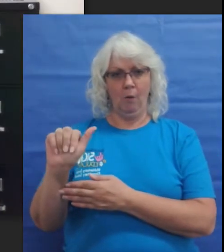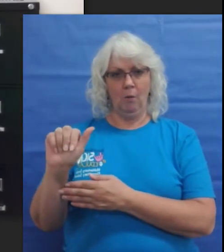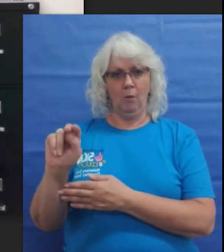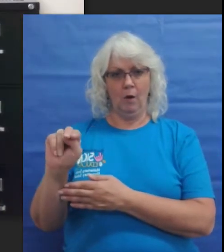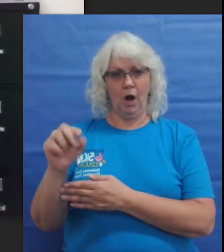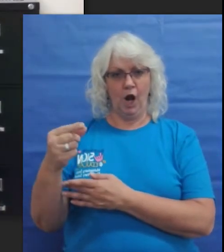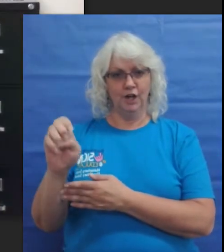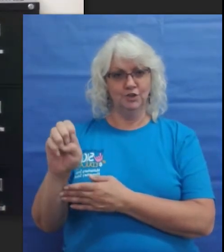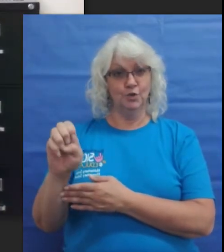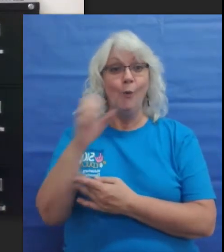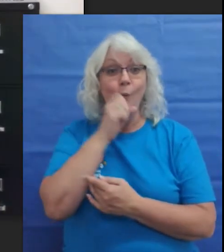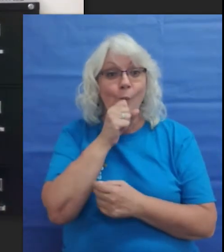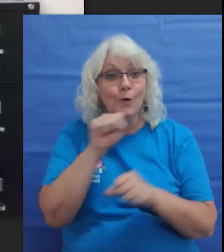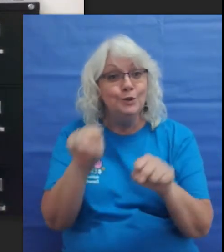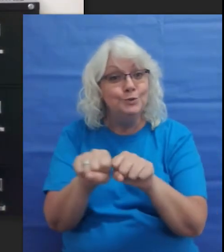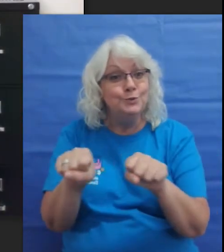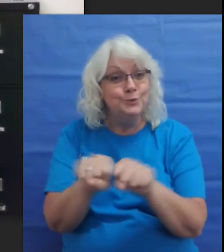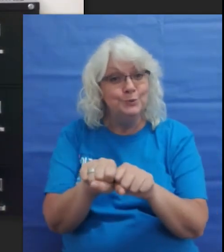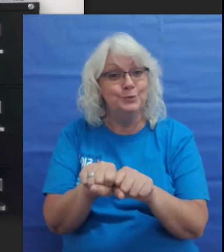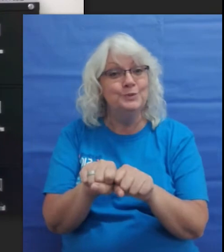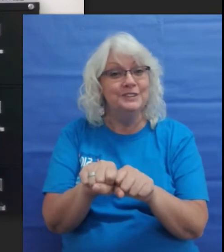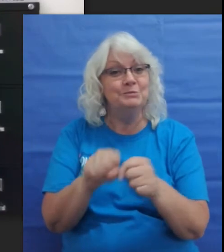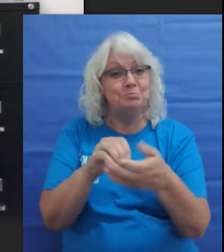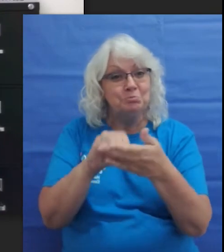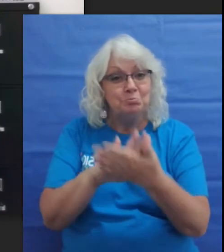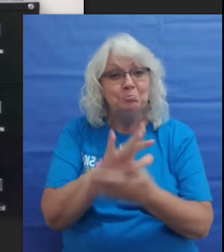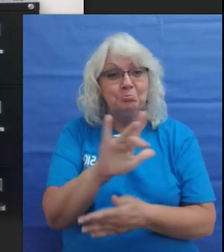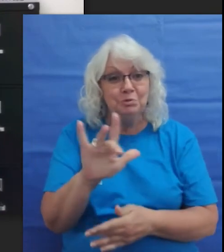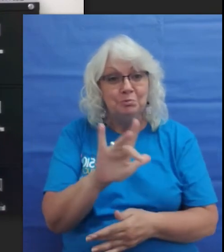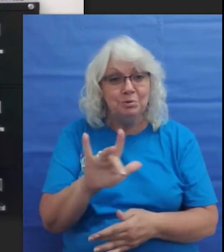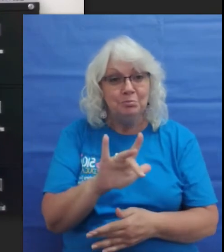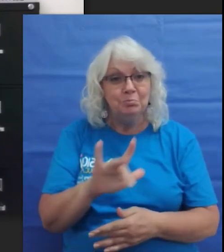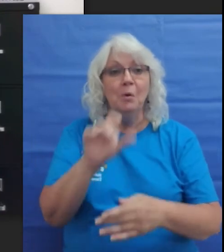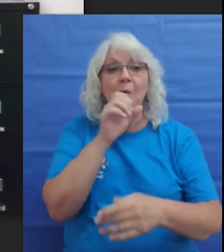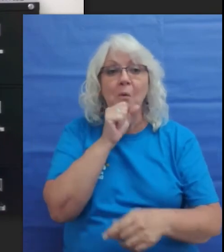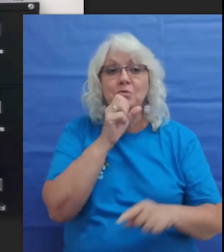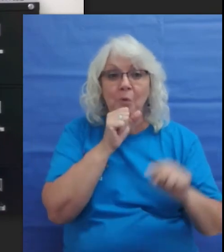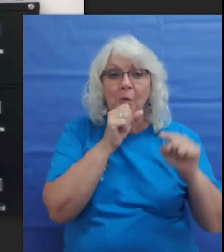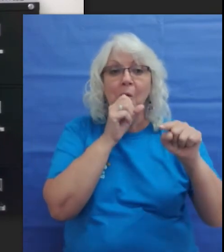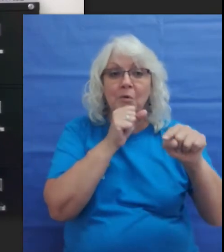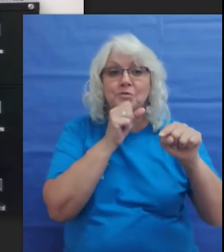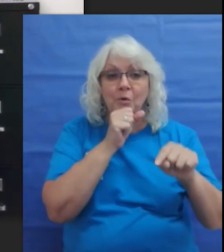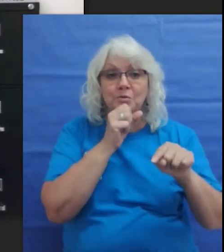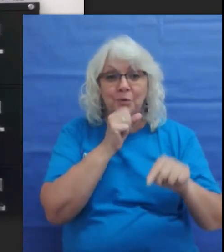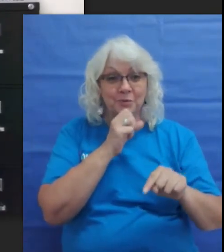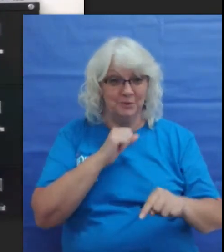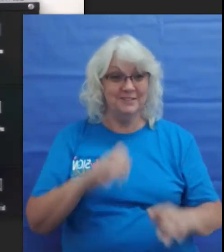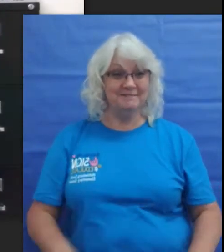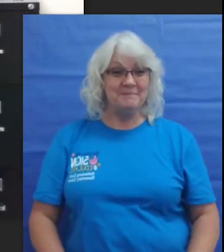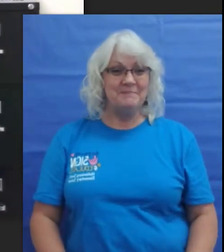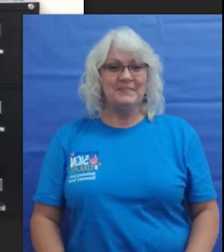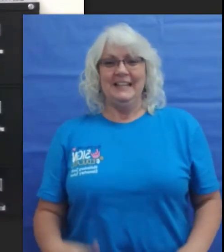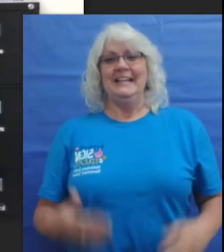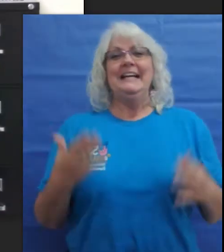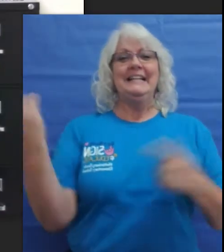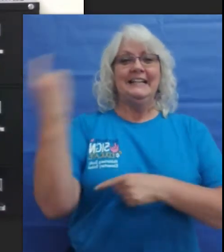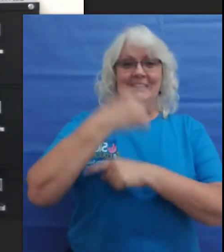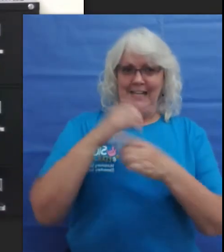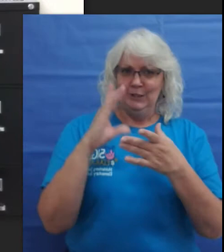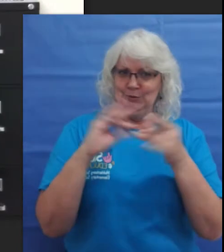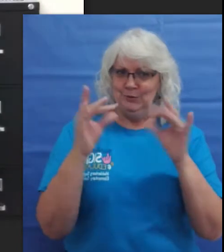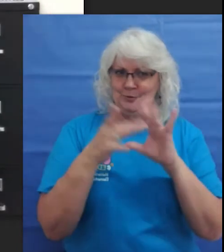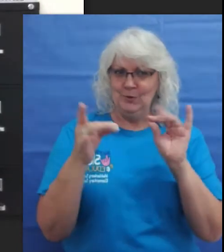right. Now, for our story today that I'm going to read to you, I'm going to read a math